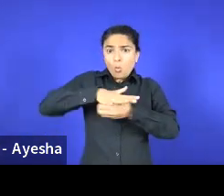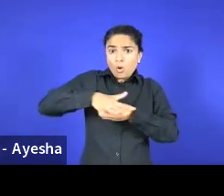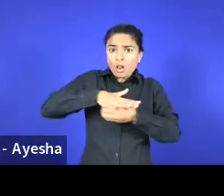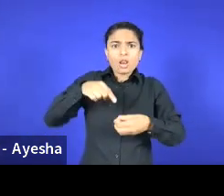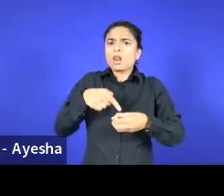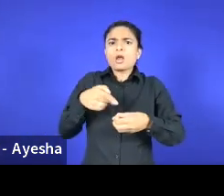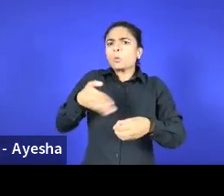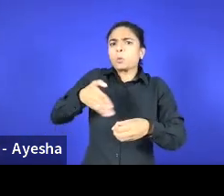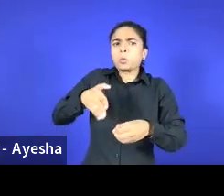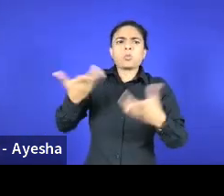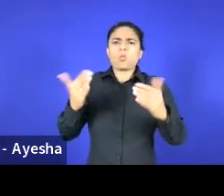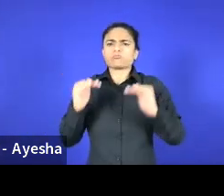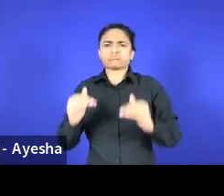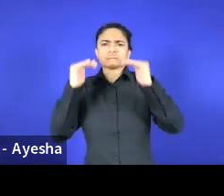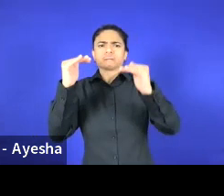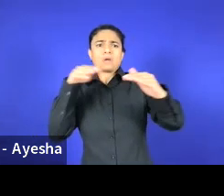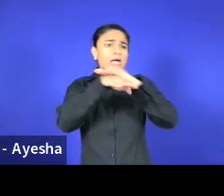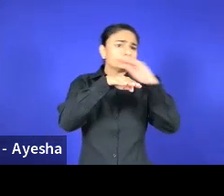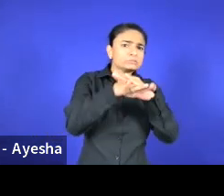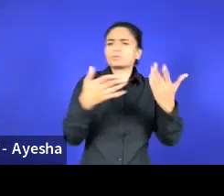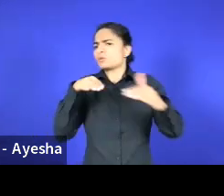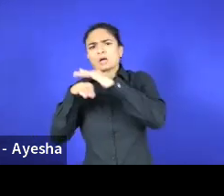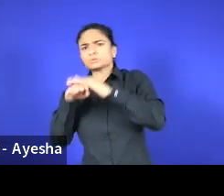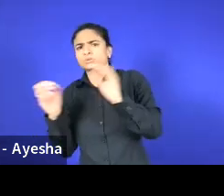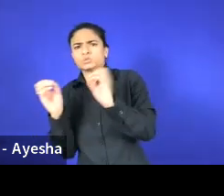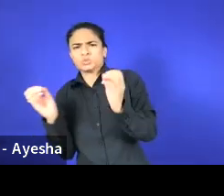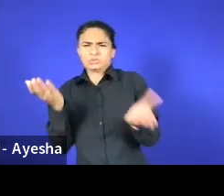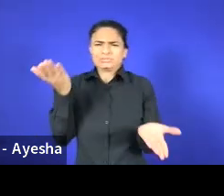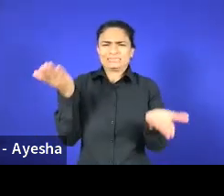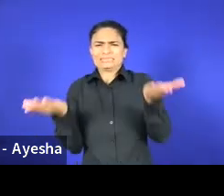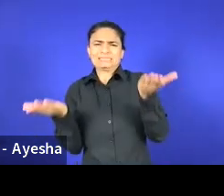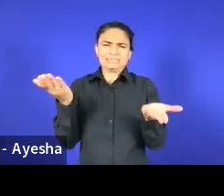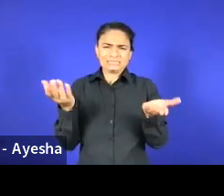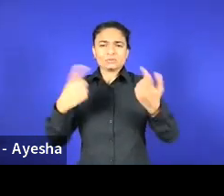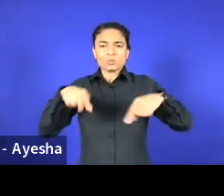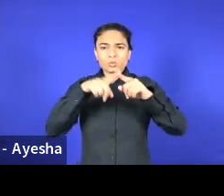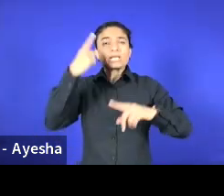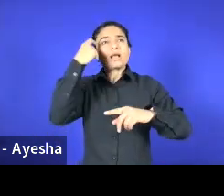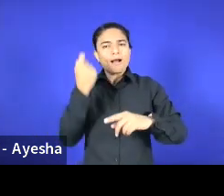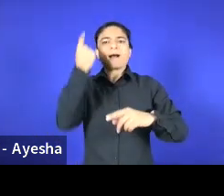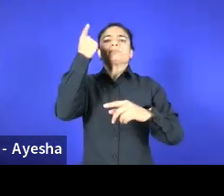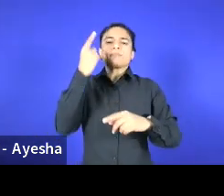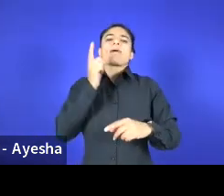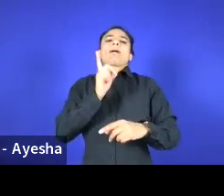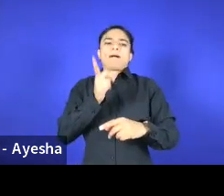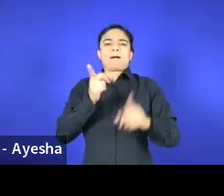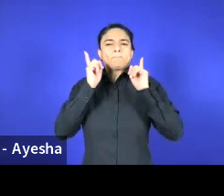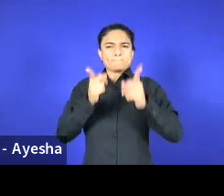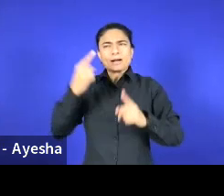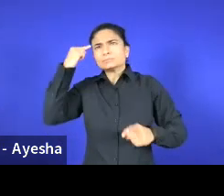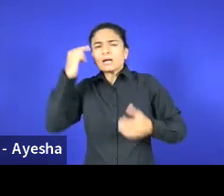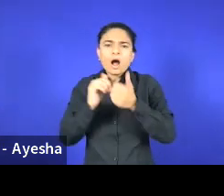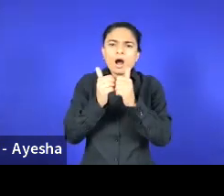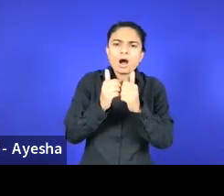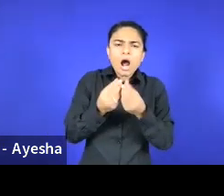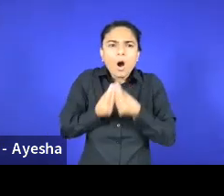the mechanisms that we can use to exert quality control and fraud prevention while maximizing access and